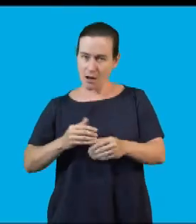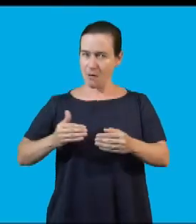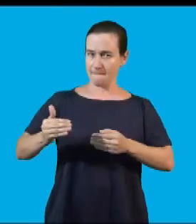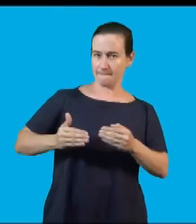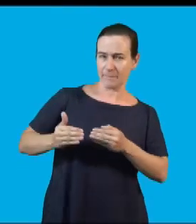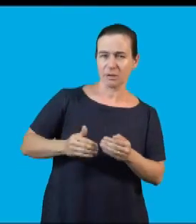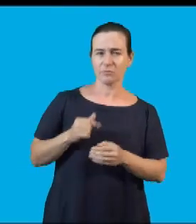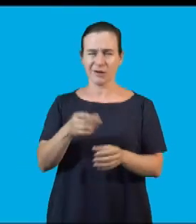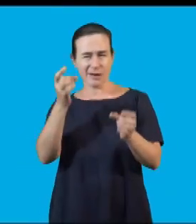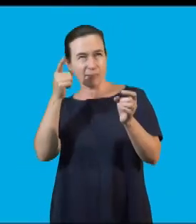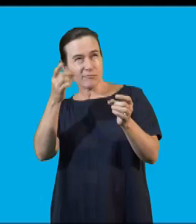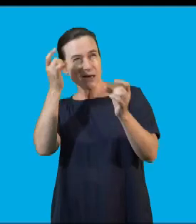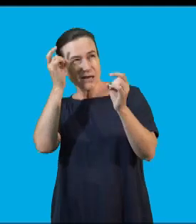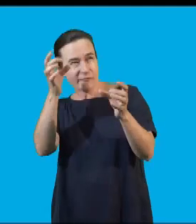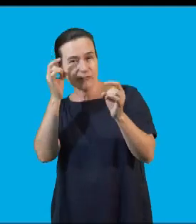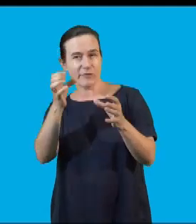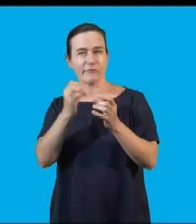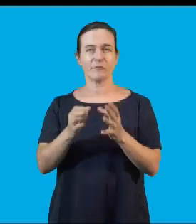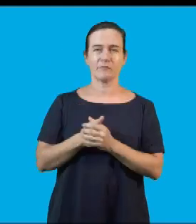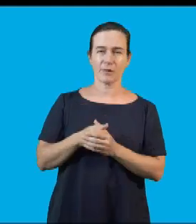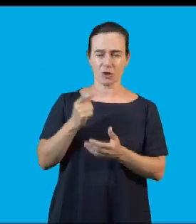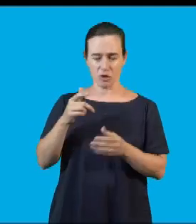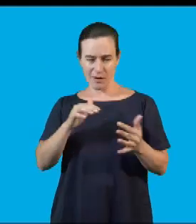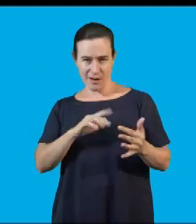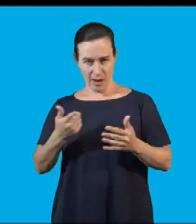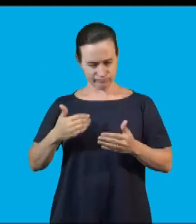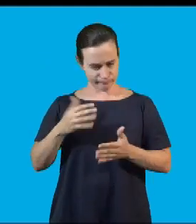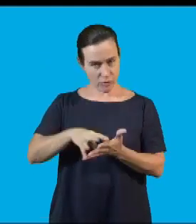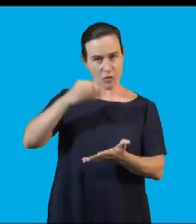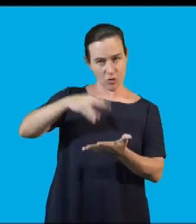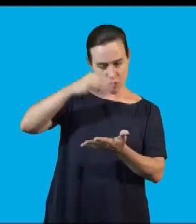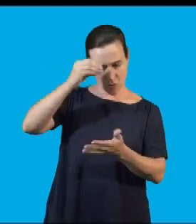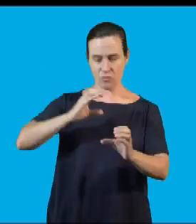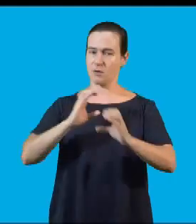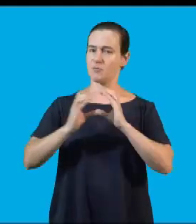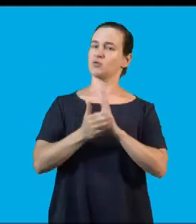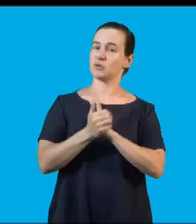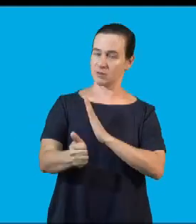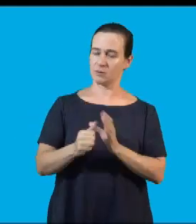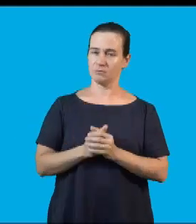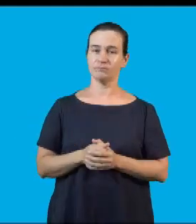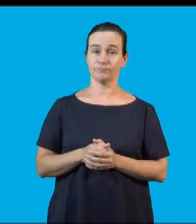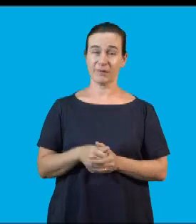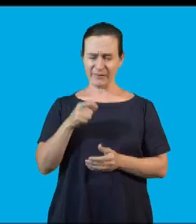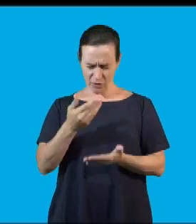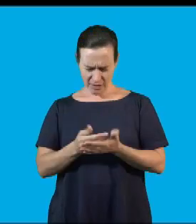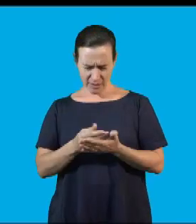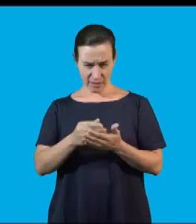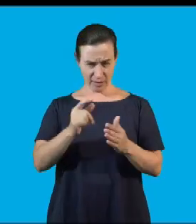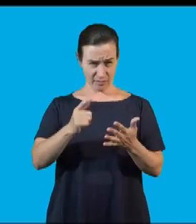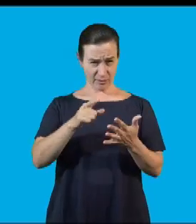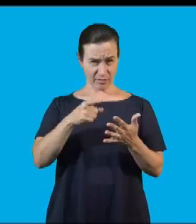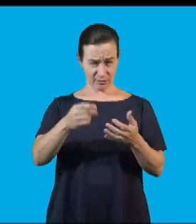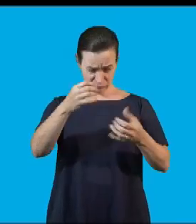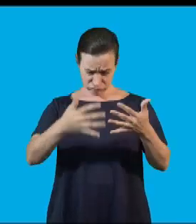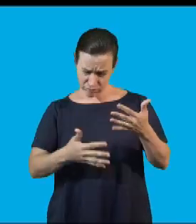management, information retrieval skills, active learning methods, and communication skills. If you apply all of these